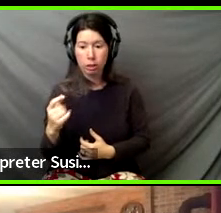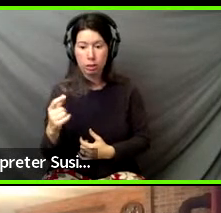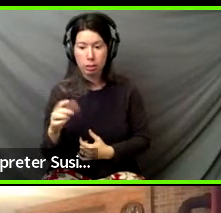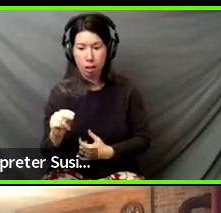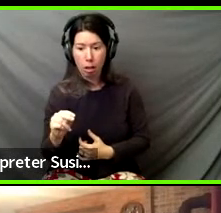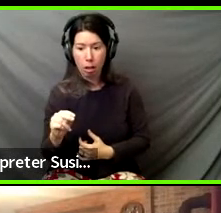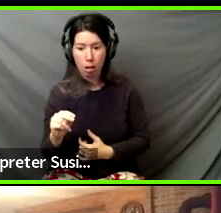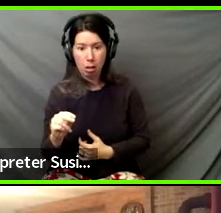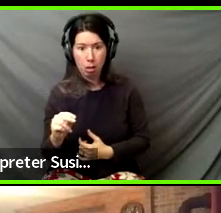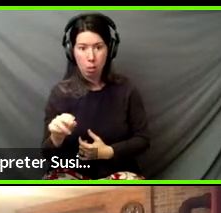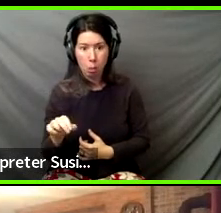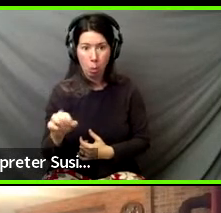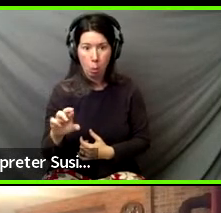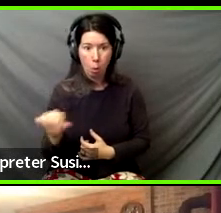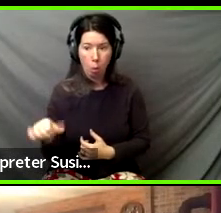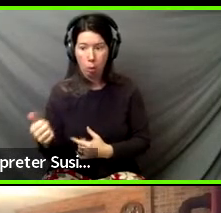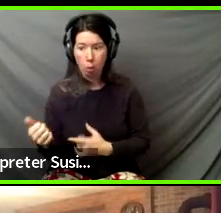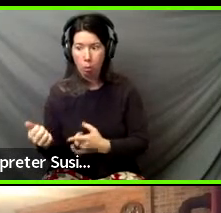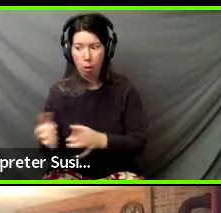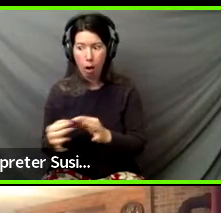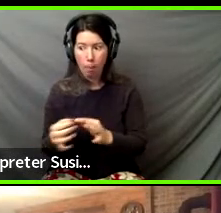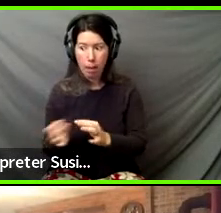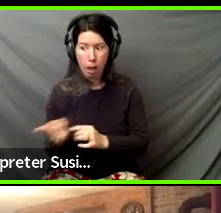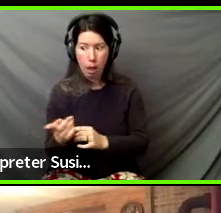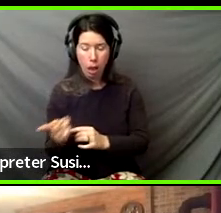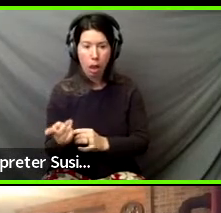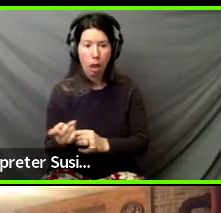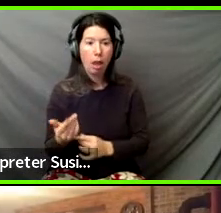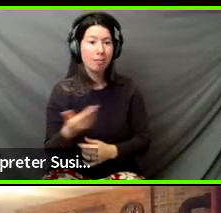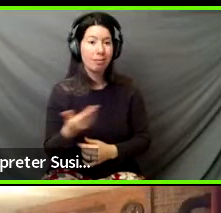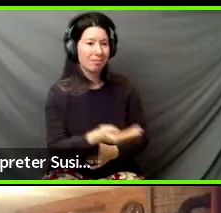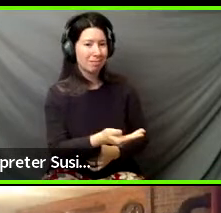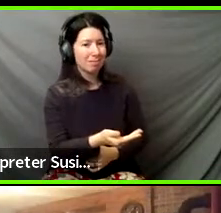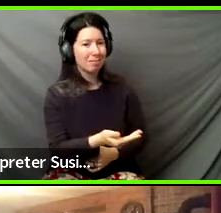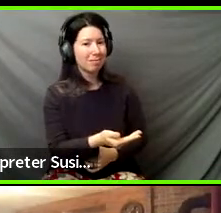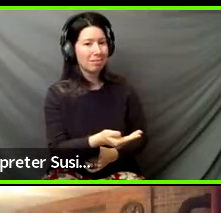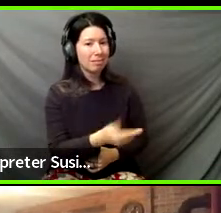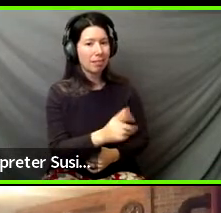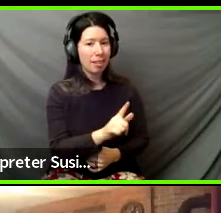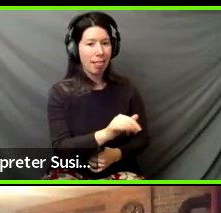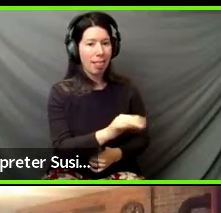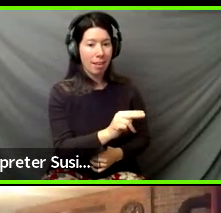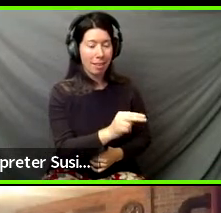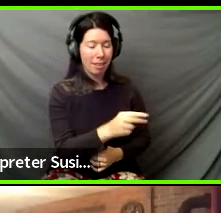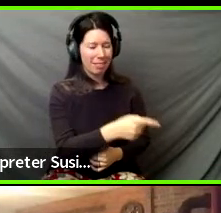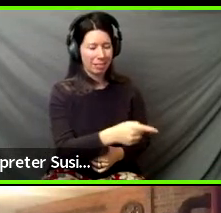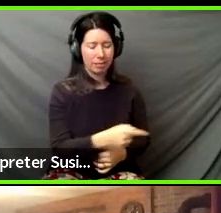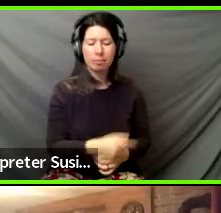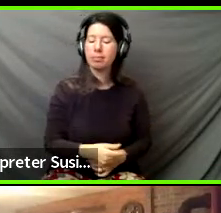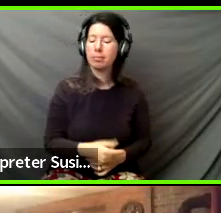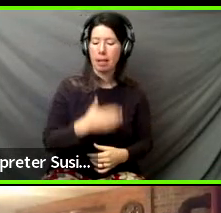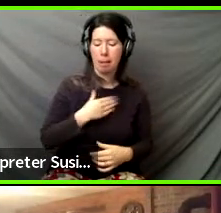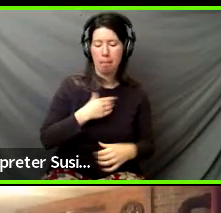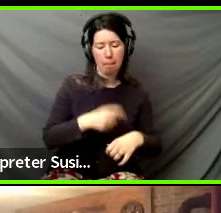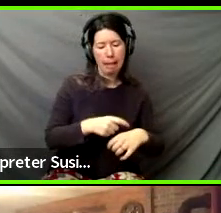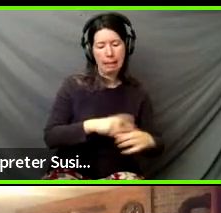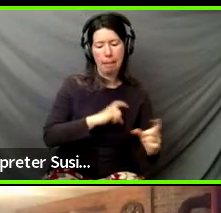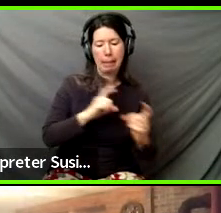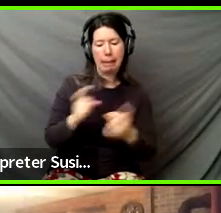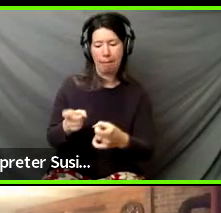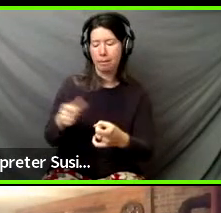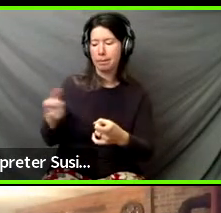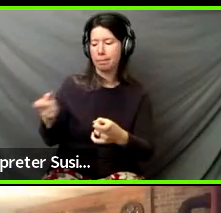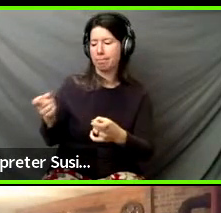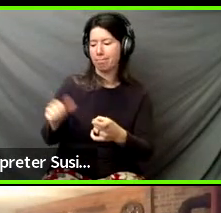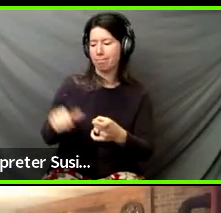you? Let Lynn go first. I cede my time to my colleague,